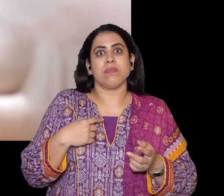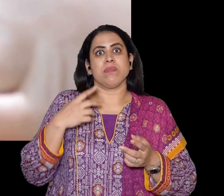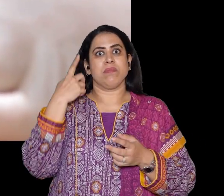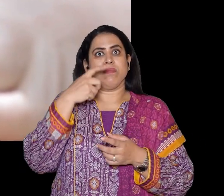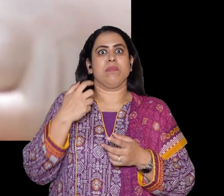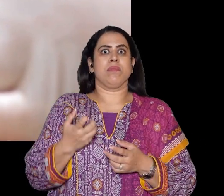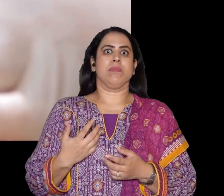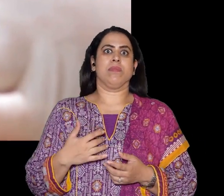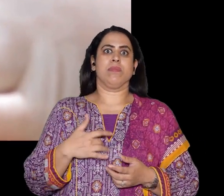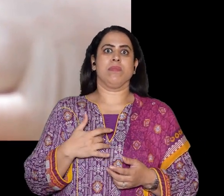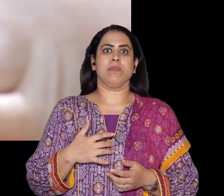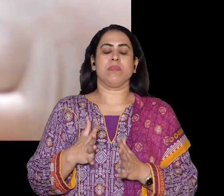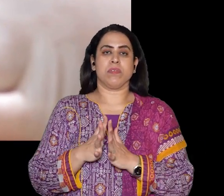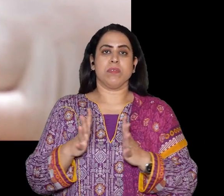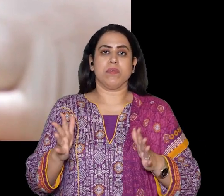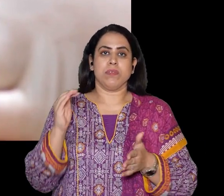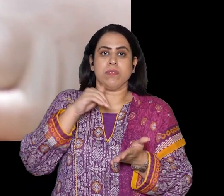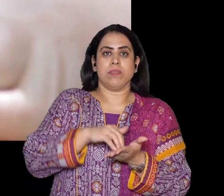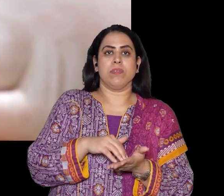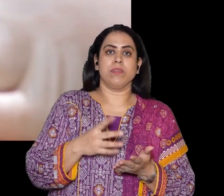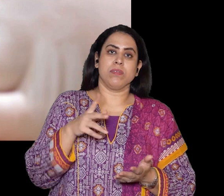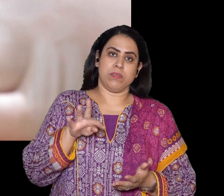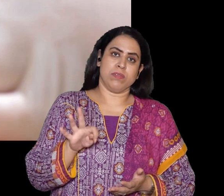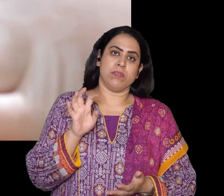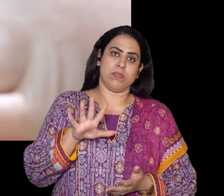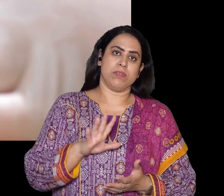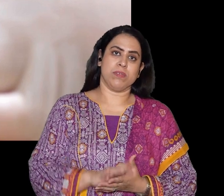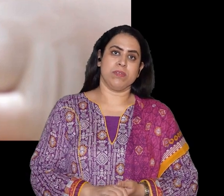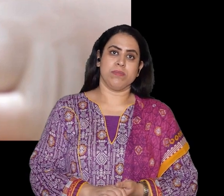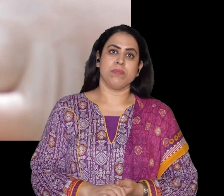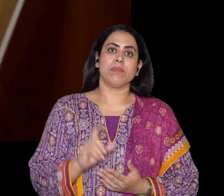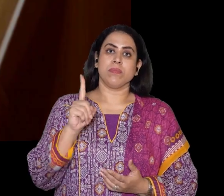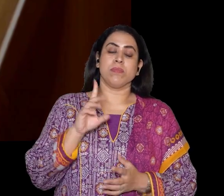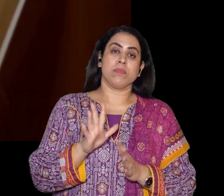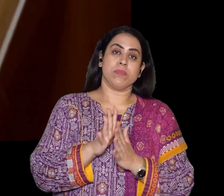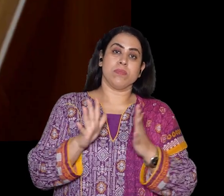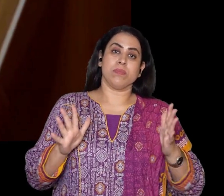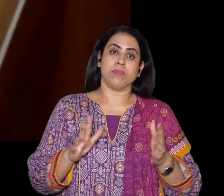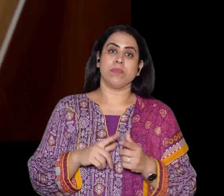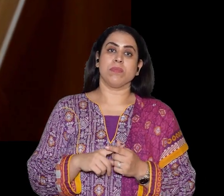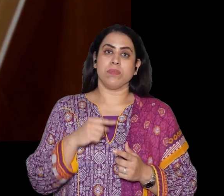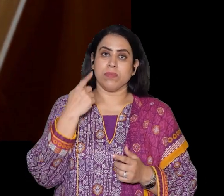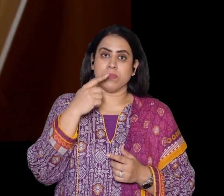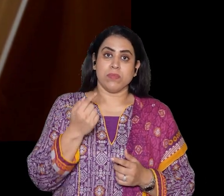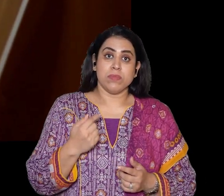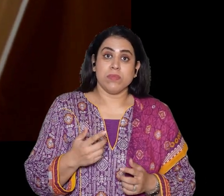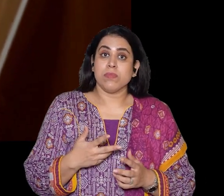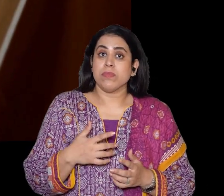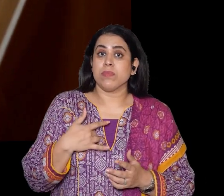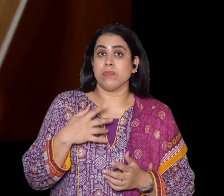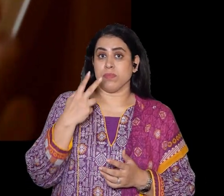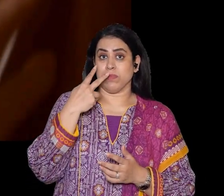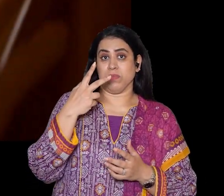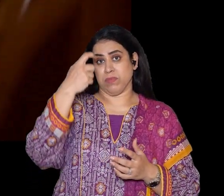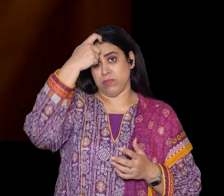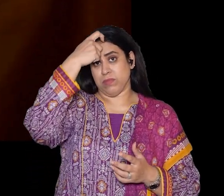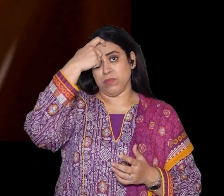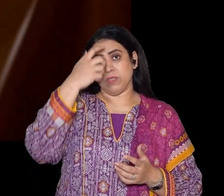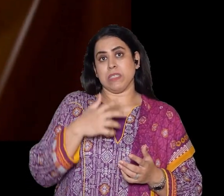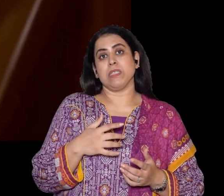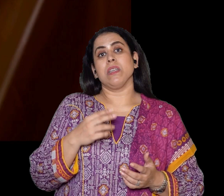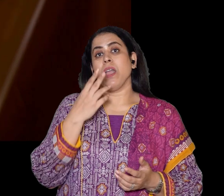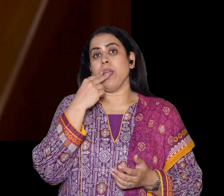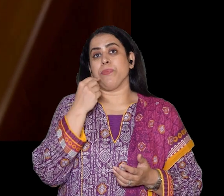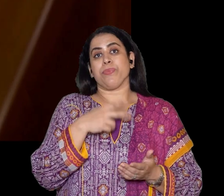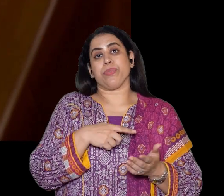condition, its impact is far reaching and profound. One of the most significant yet often overlooked complications